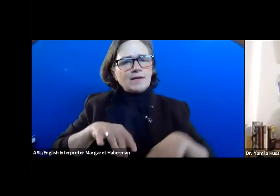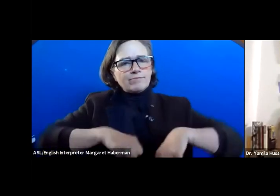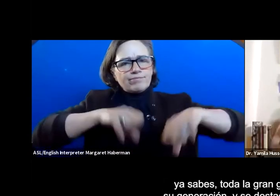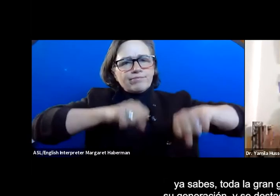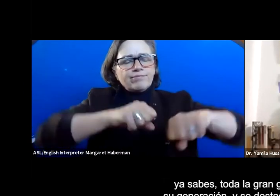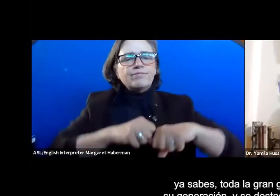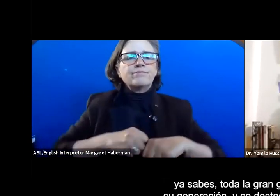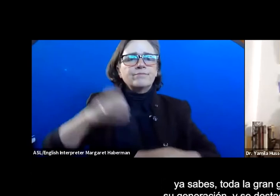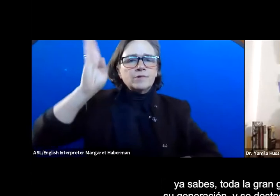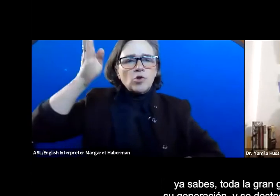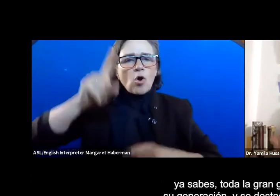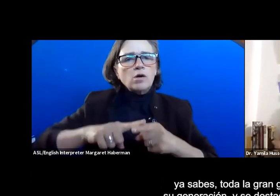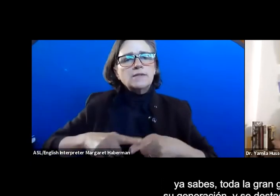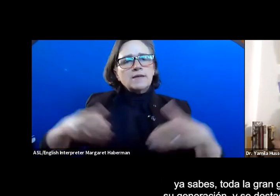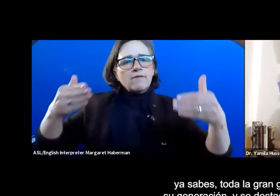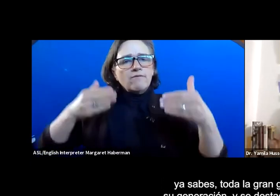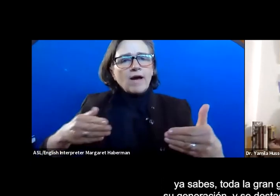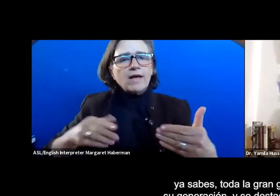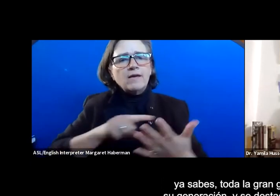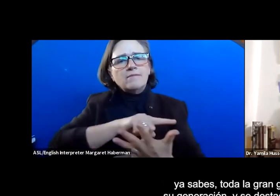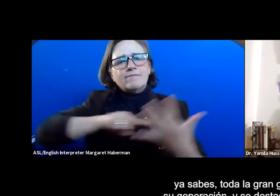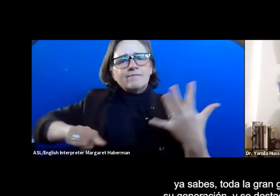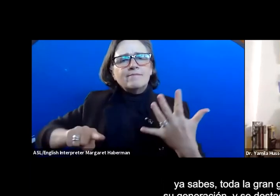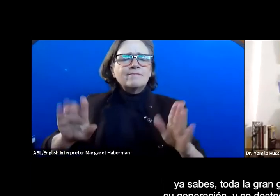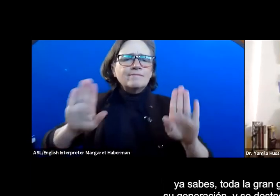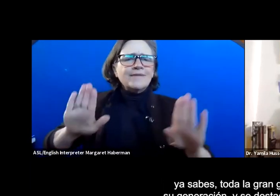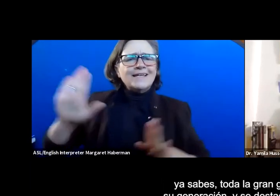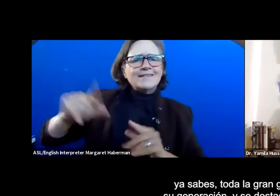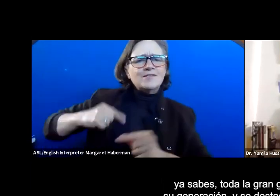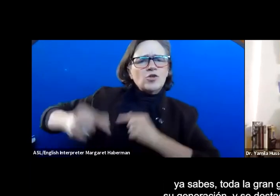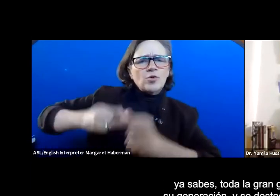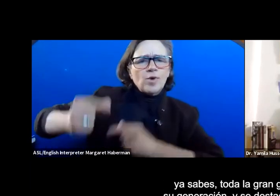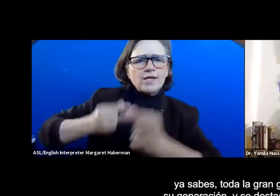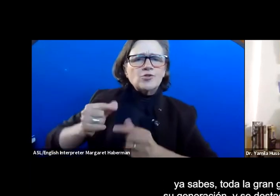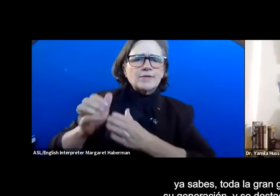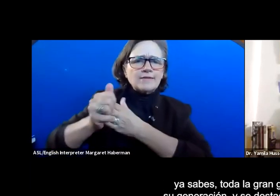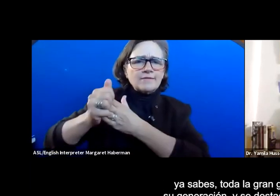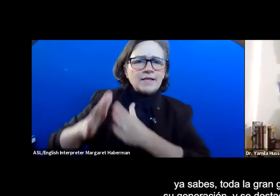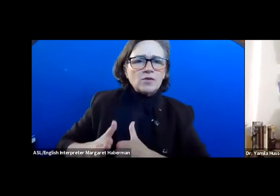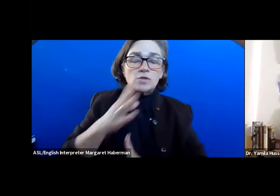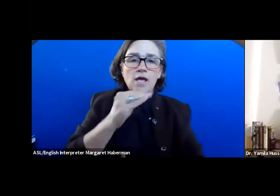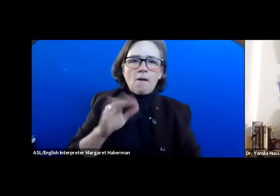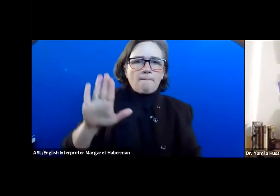invited, all the great people of his generation, and he stood out to me.